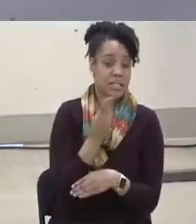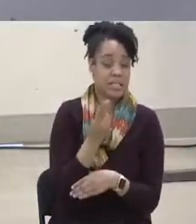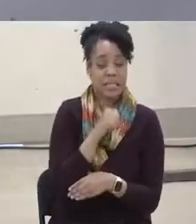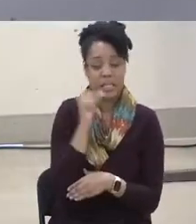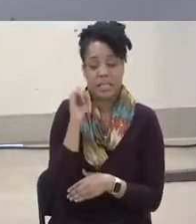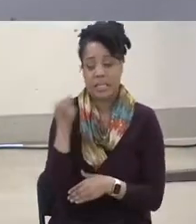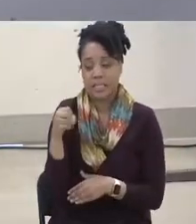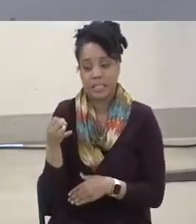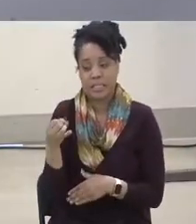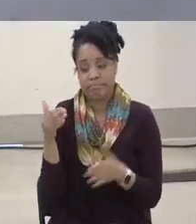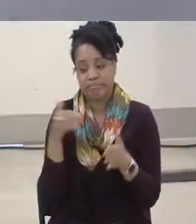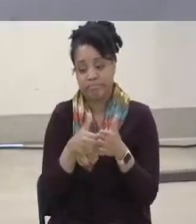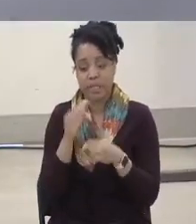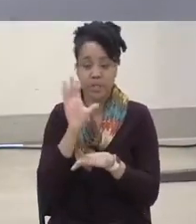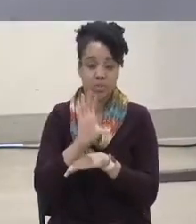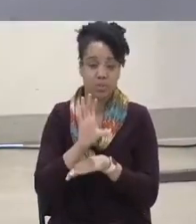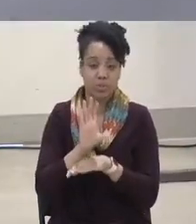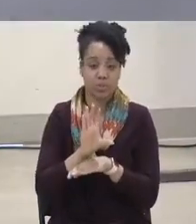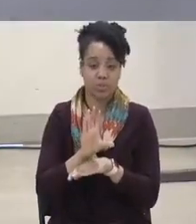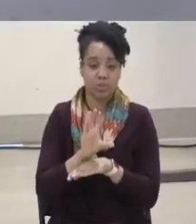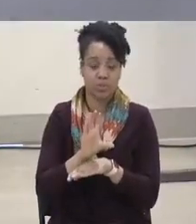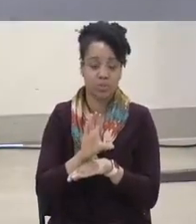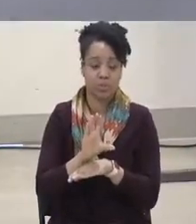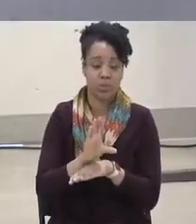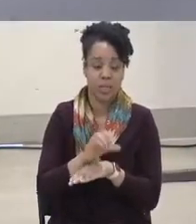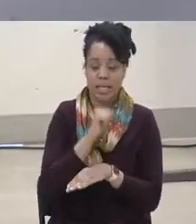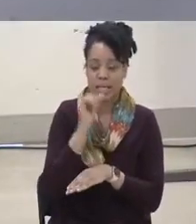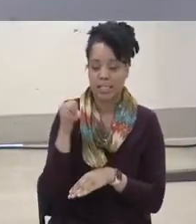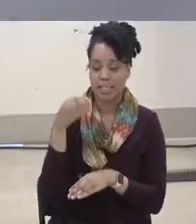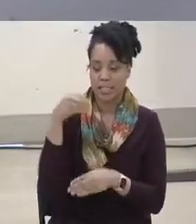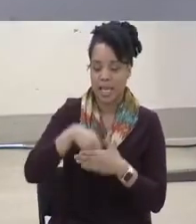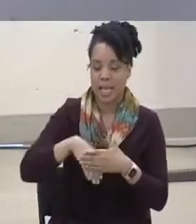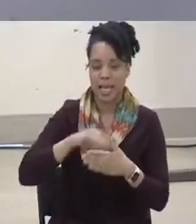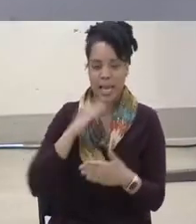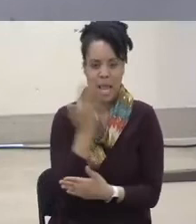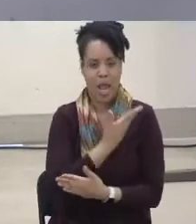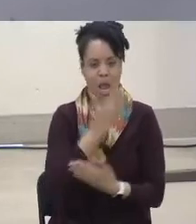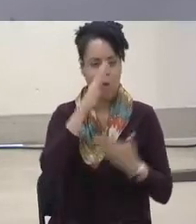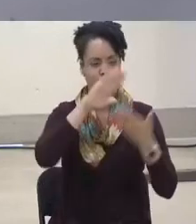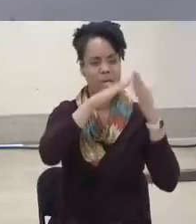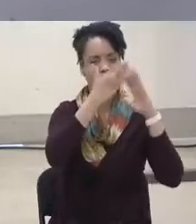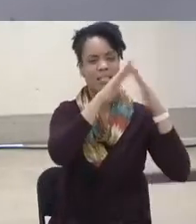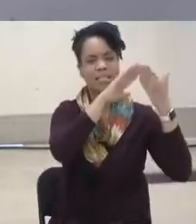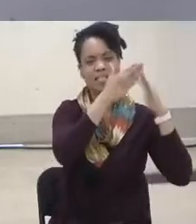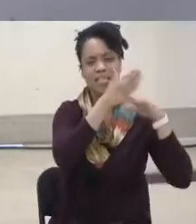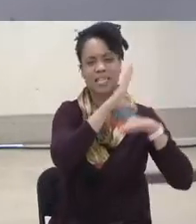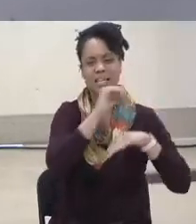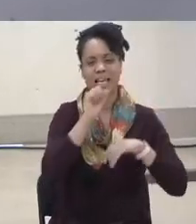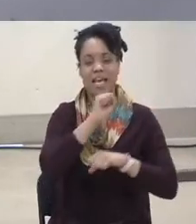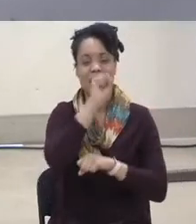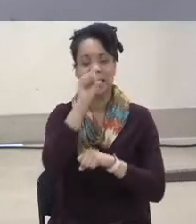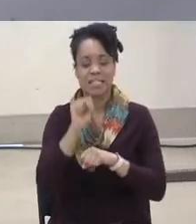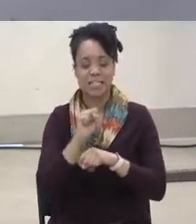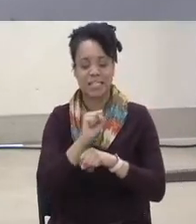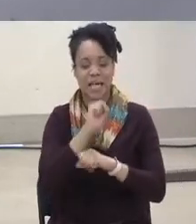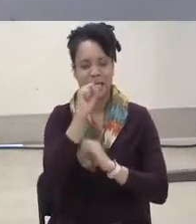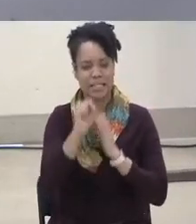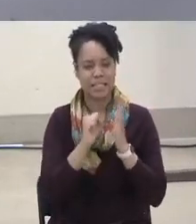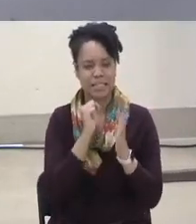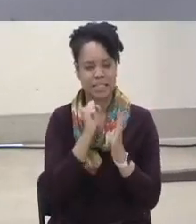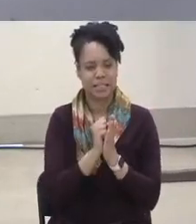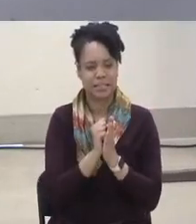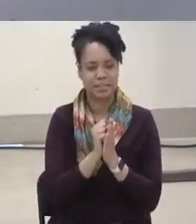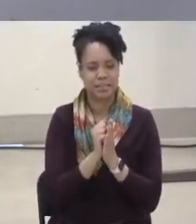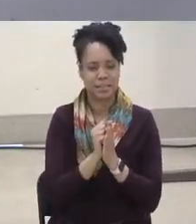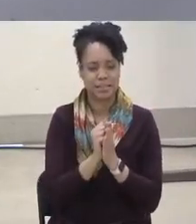our church, no solamente en nuestra iglesia not just in our city and in our state, o ciudad o estado, but we have